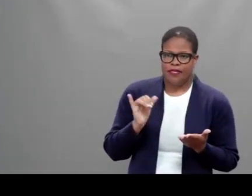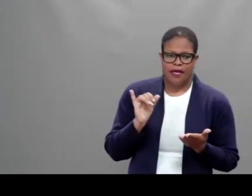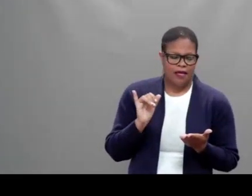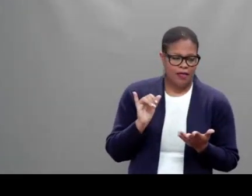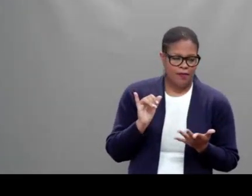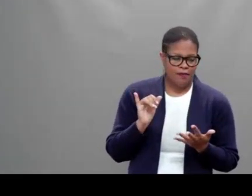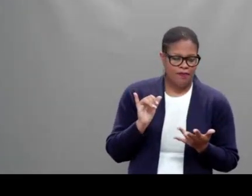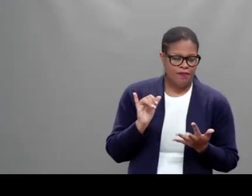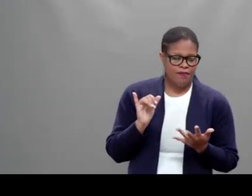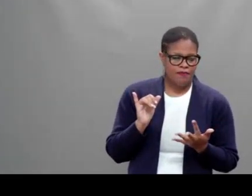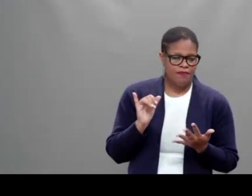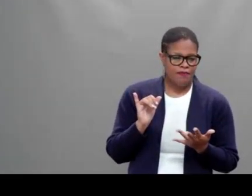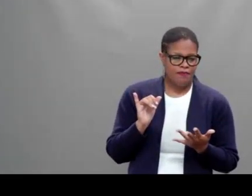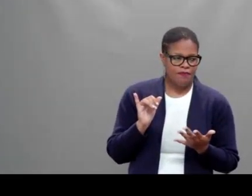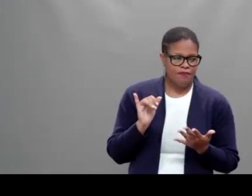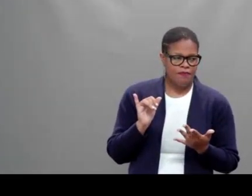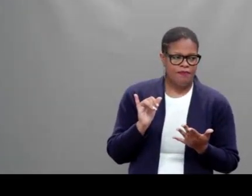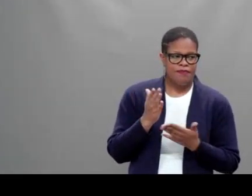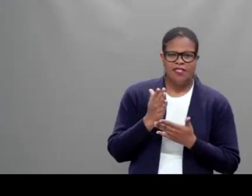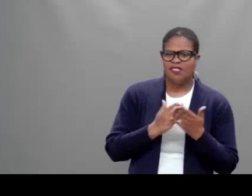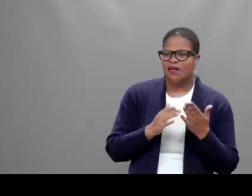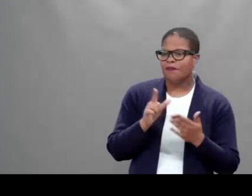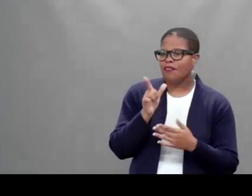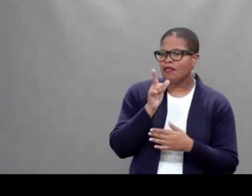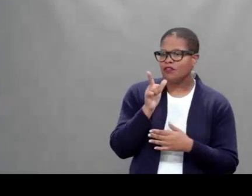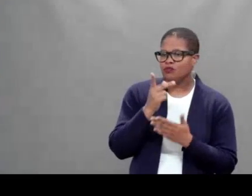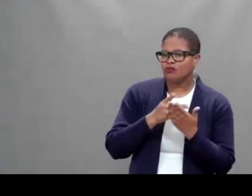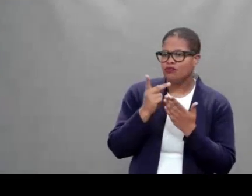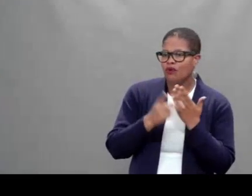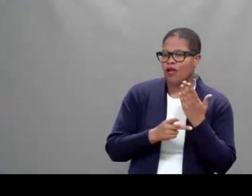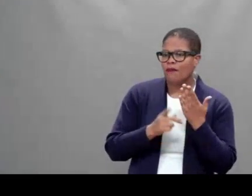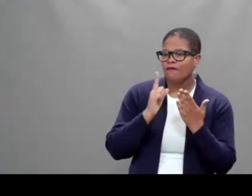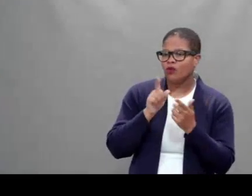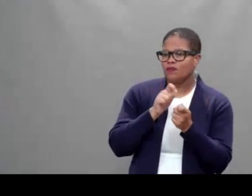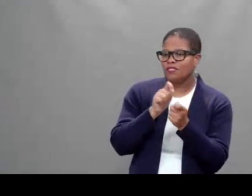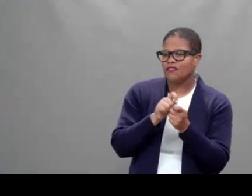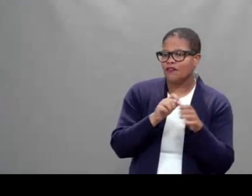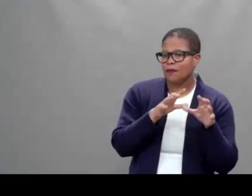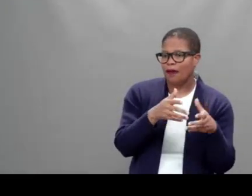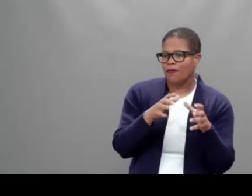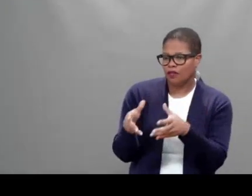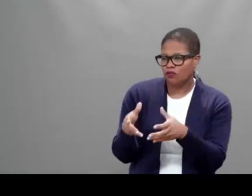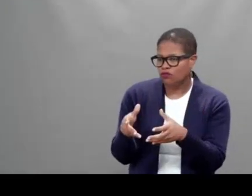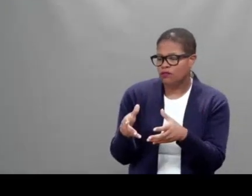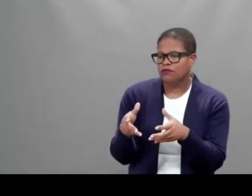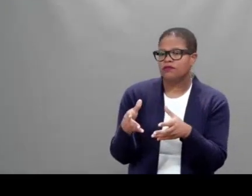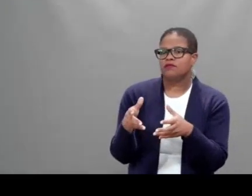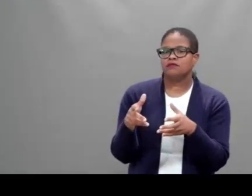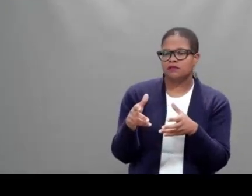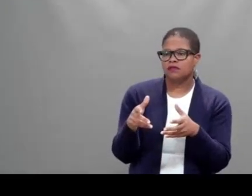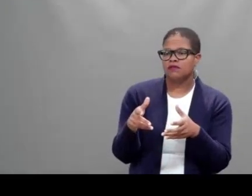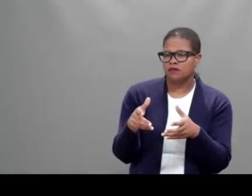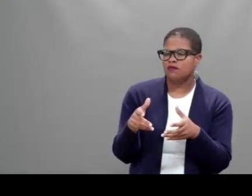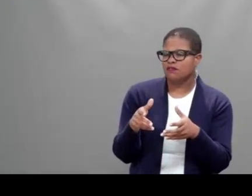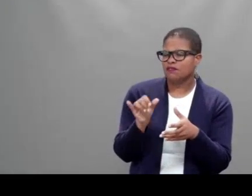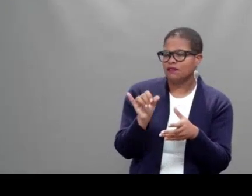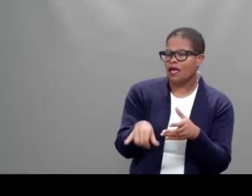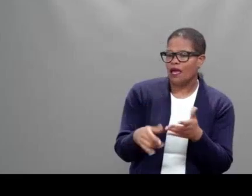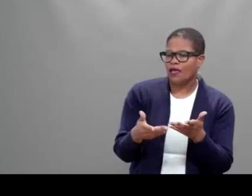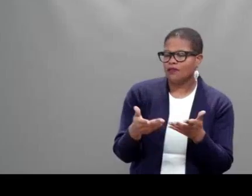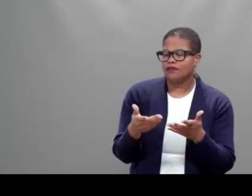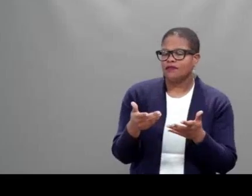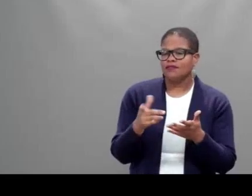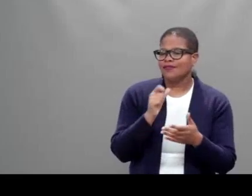There's some like lunch programs for a specific population and things of that nature